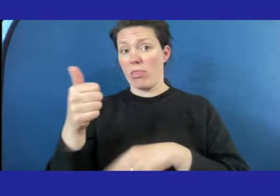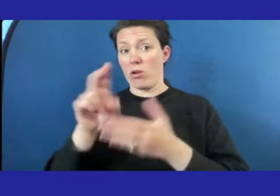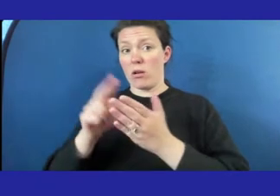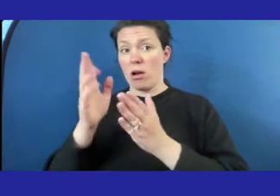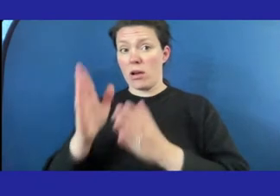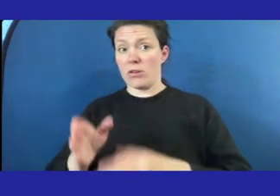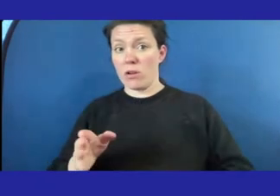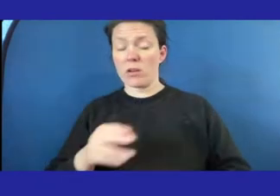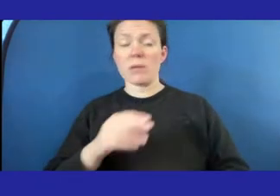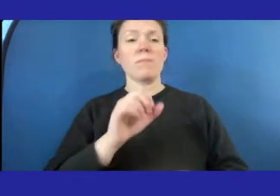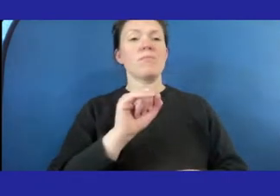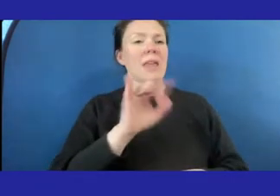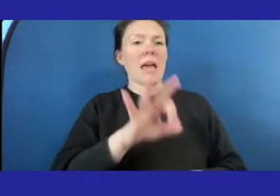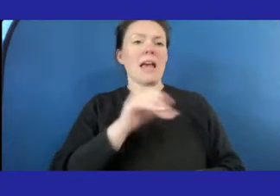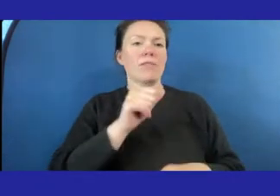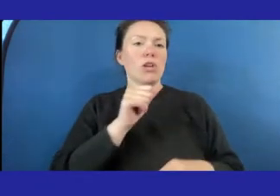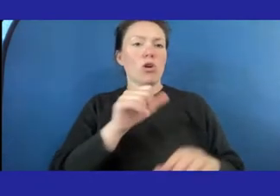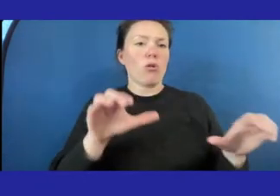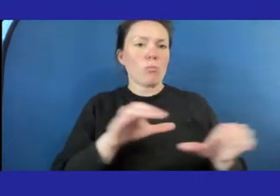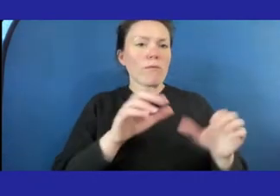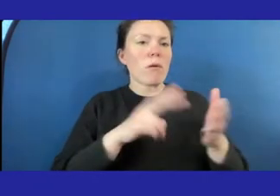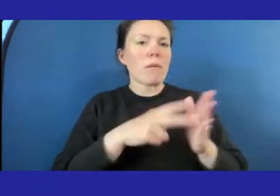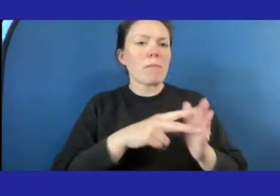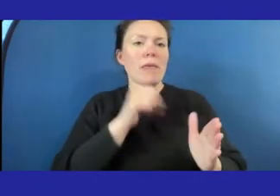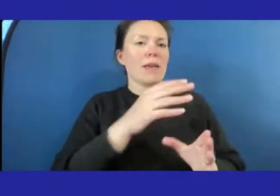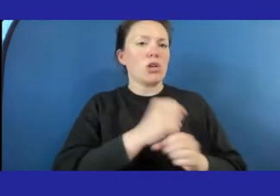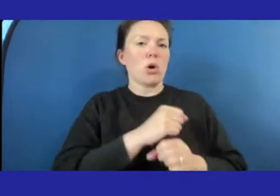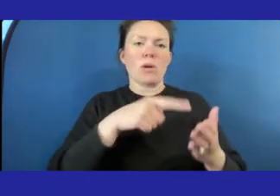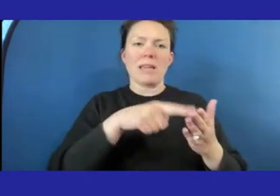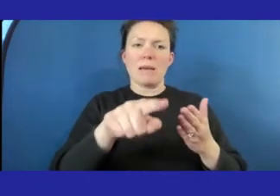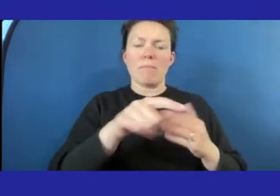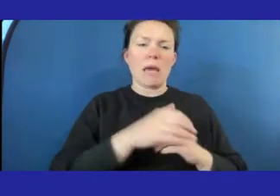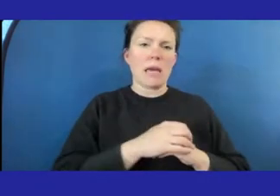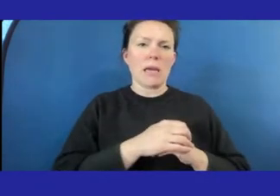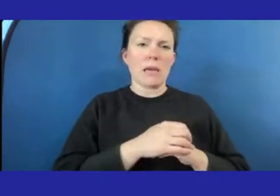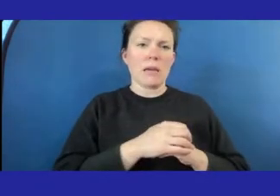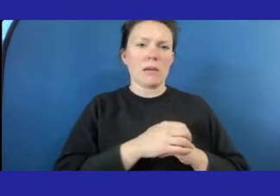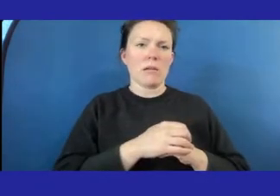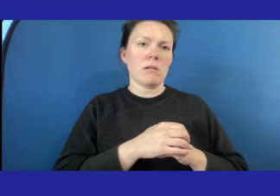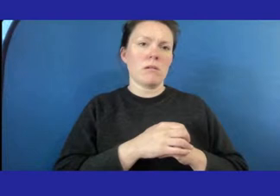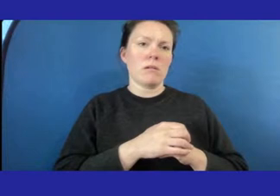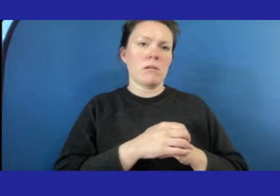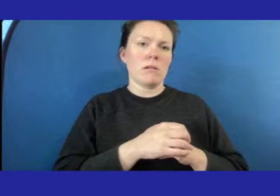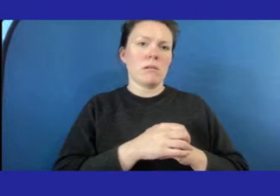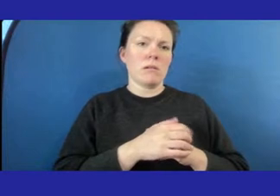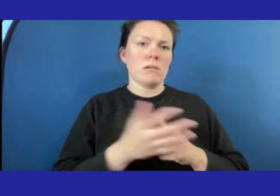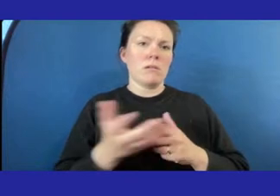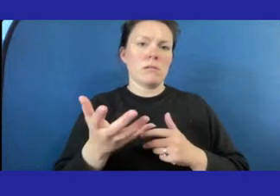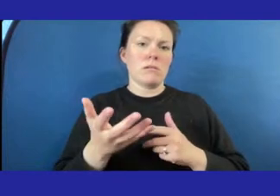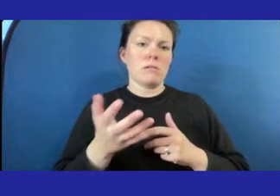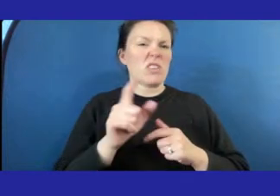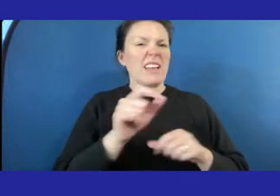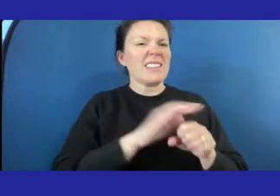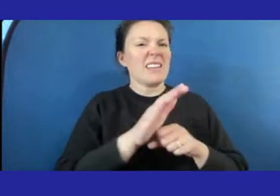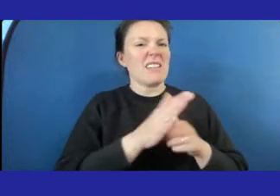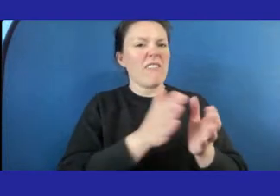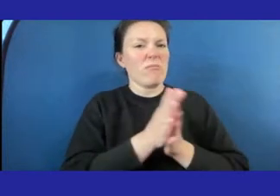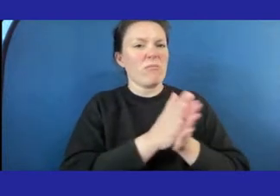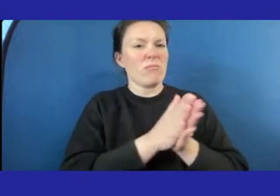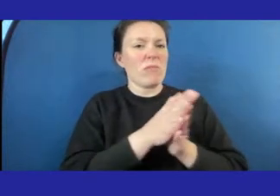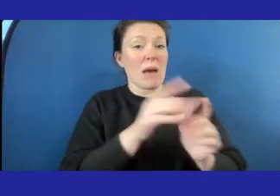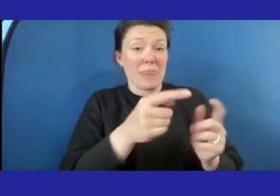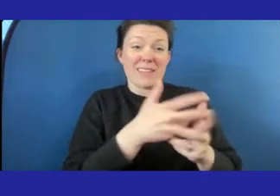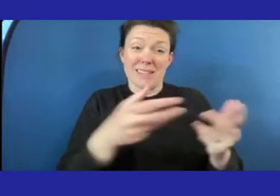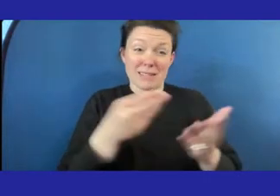don't perform, they don't get paid. So why? What are you thinking? Why wouldn't that be sufficient to motivate? I mean, these are some big